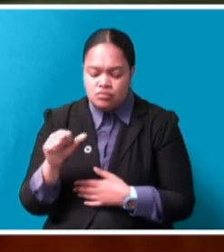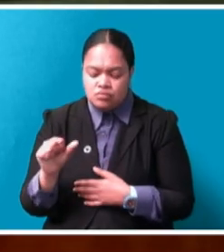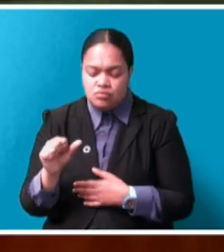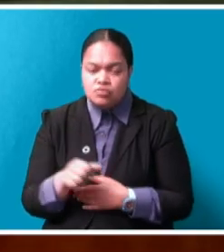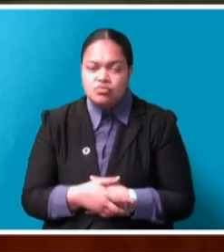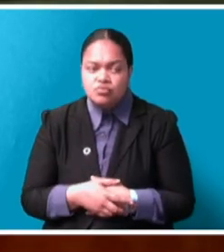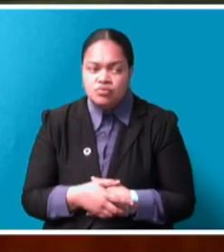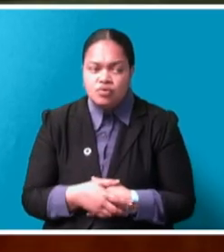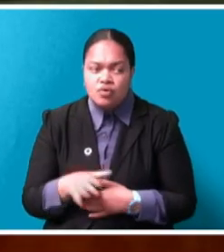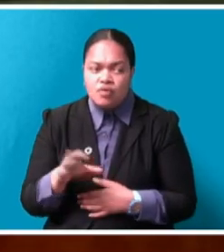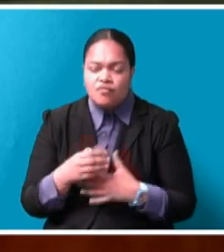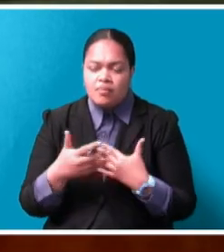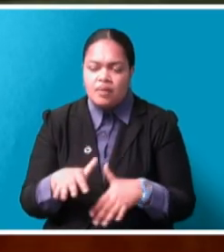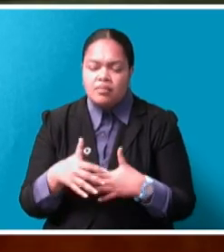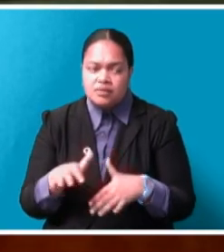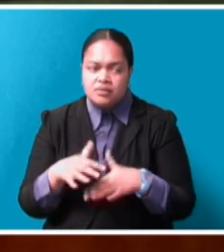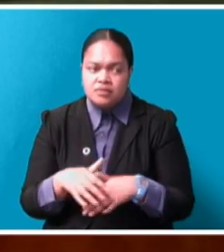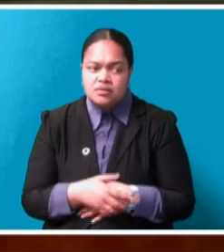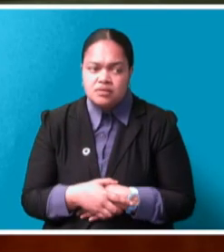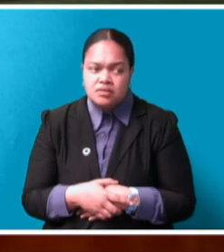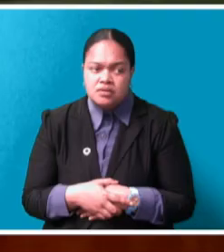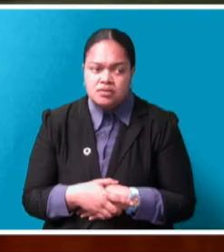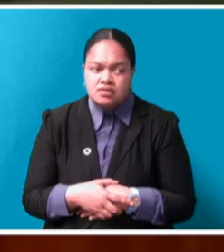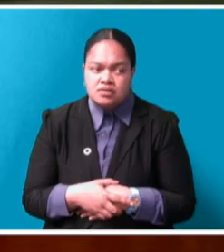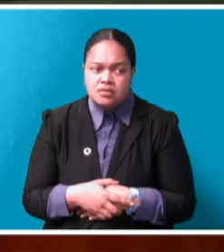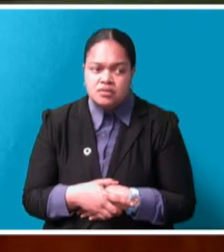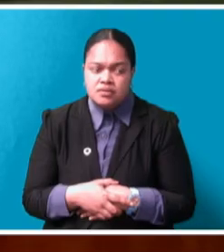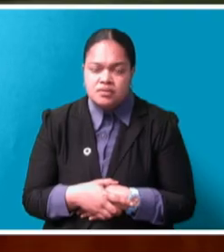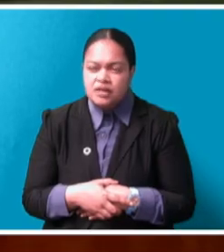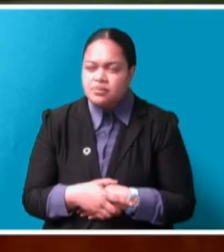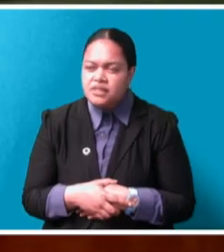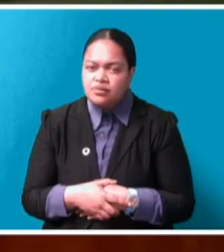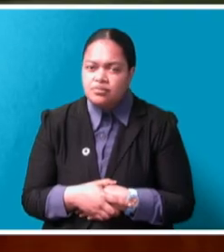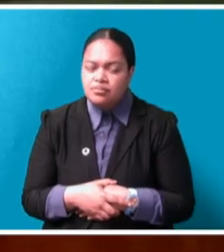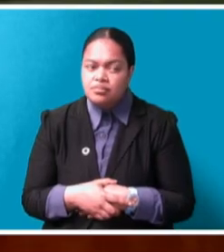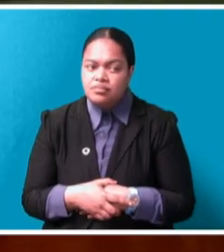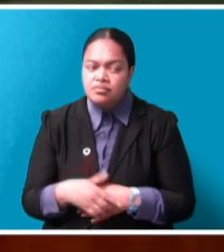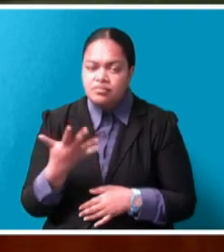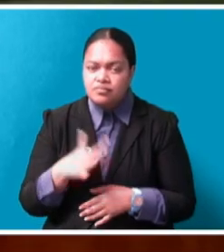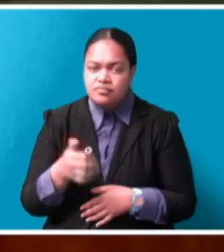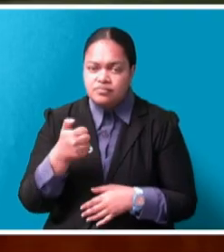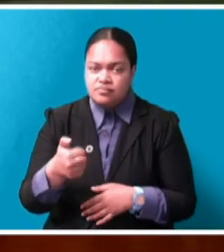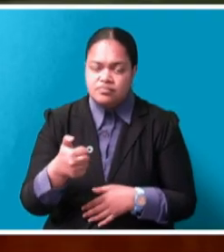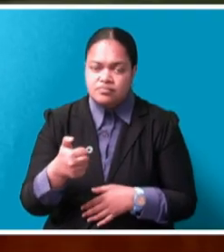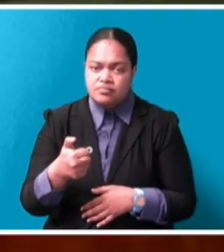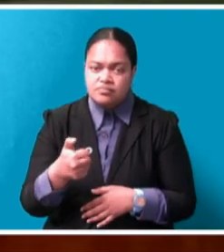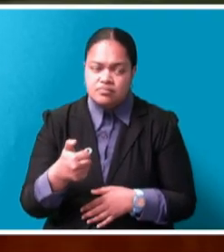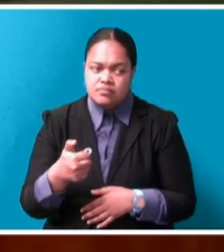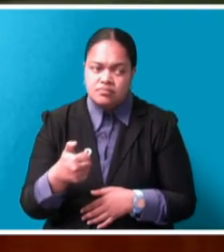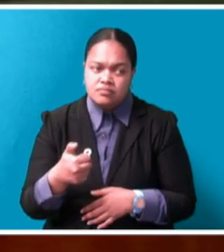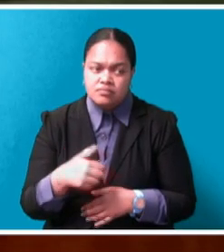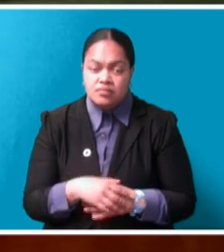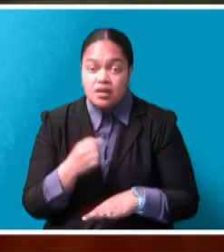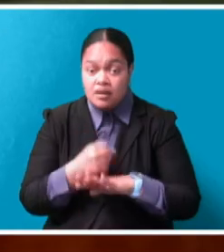of public capital. On average, a mere 56% of the total funds paid out by the